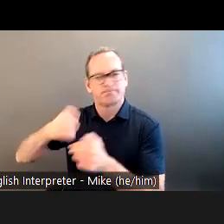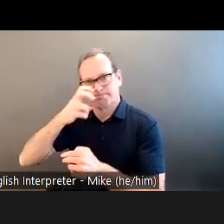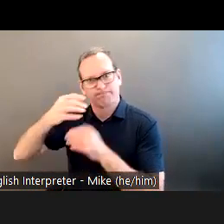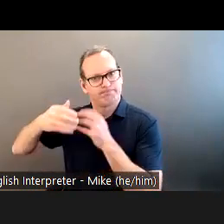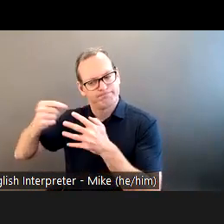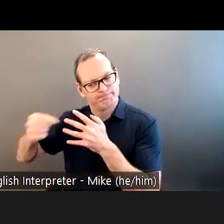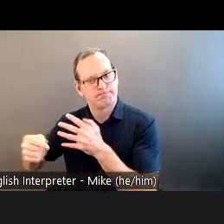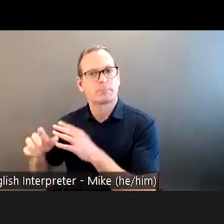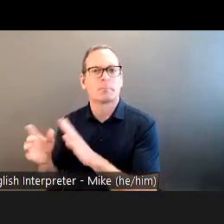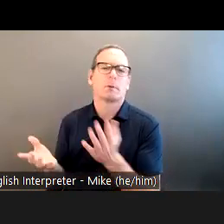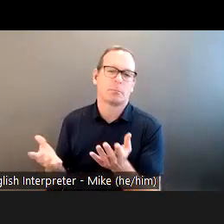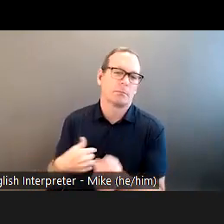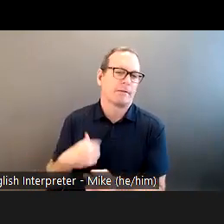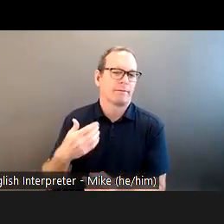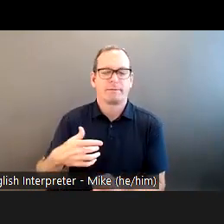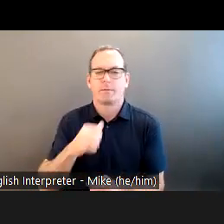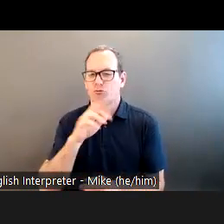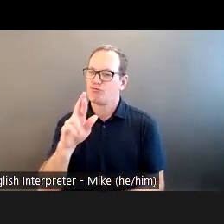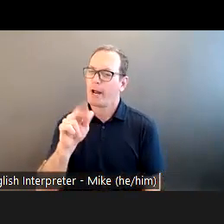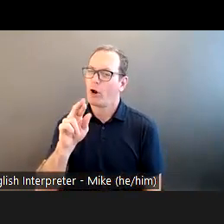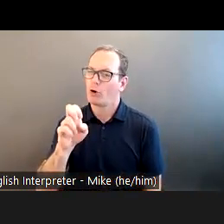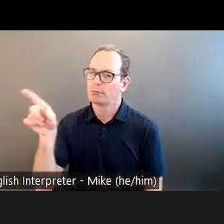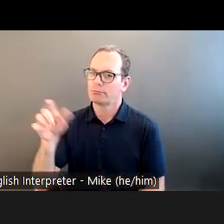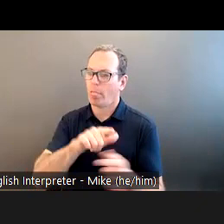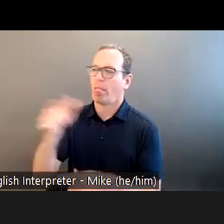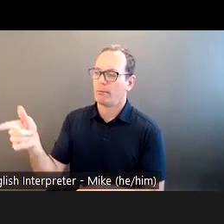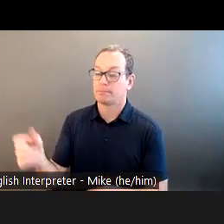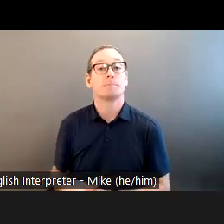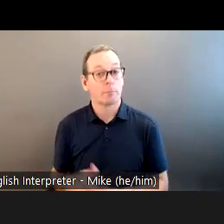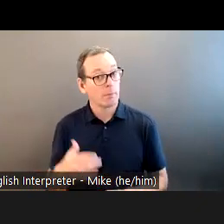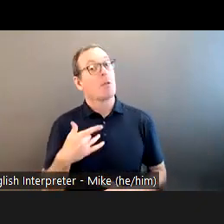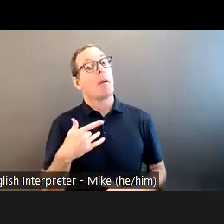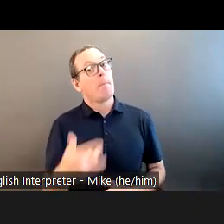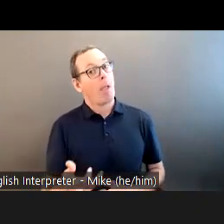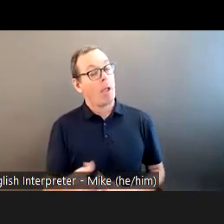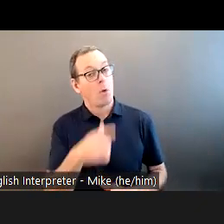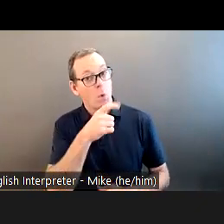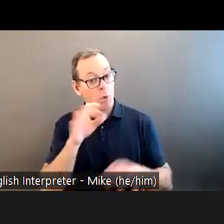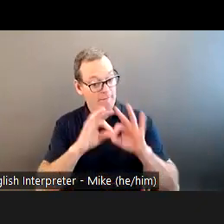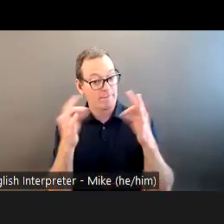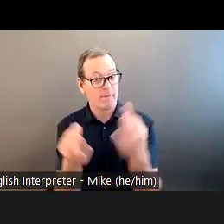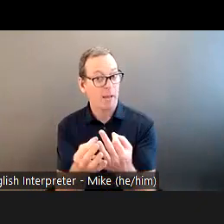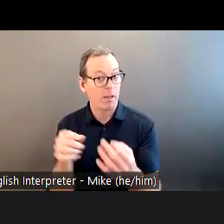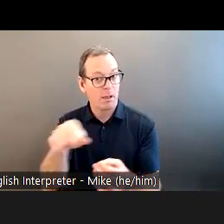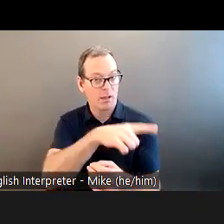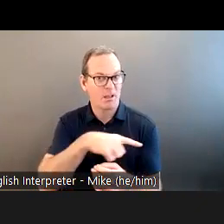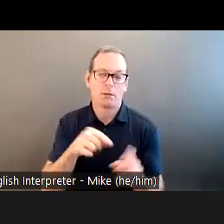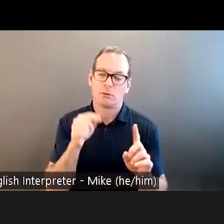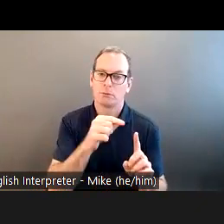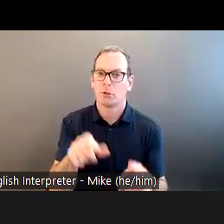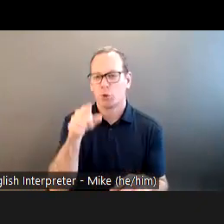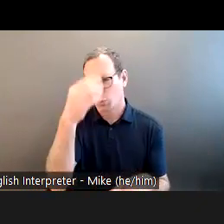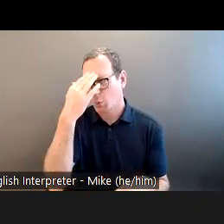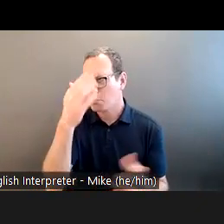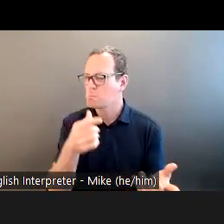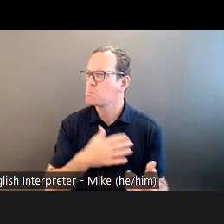you're considering as your attorney, right, and you know it's going to be someone in the family is going to make decisions for you regardless, one thing to consider